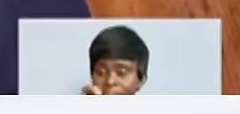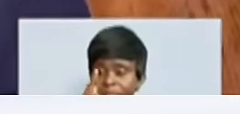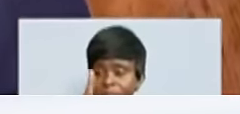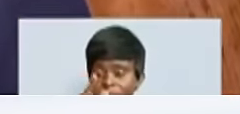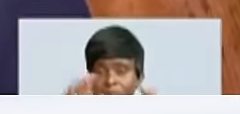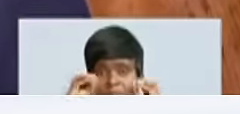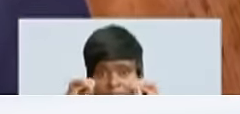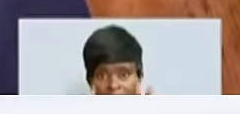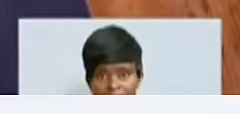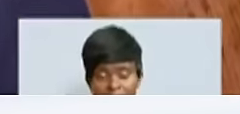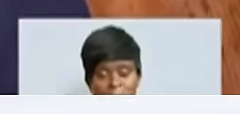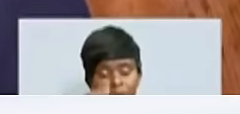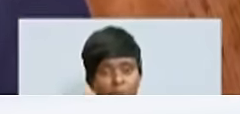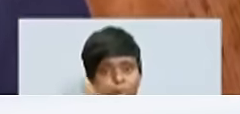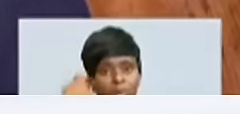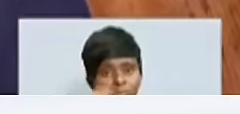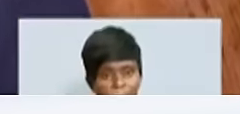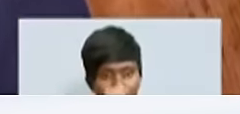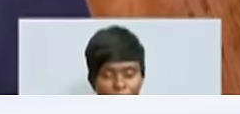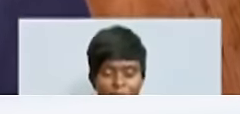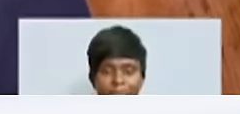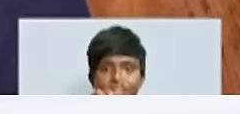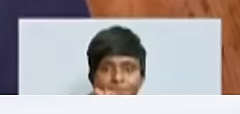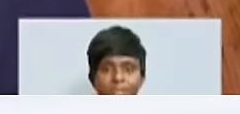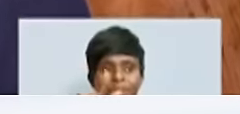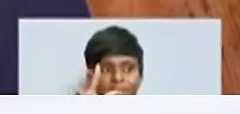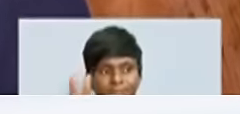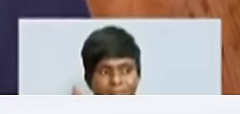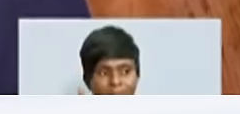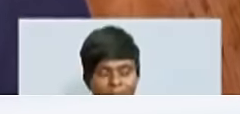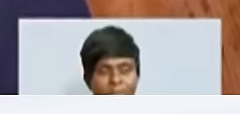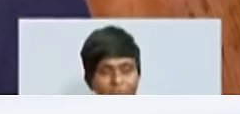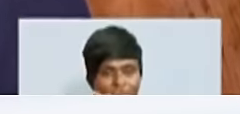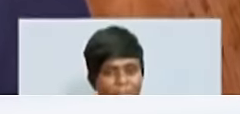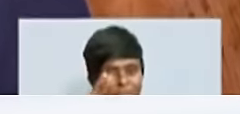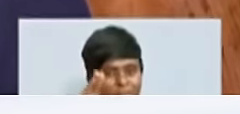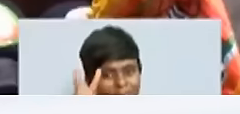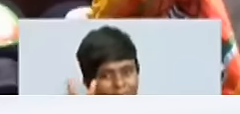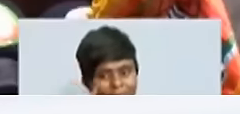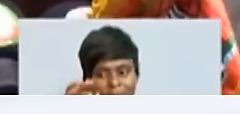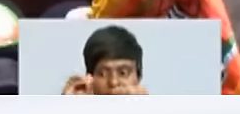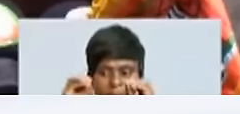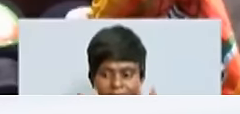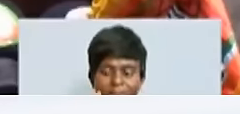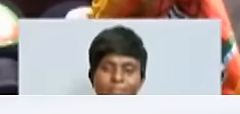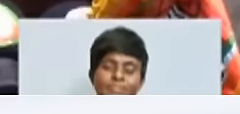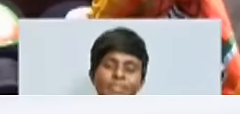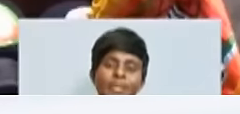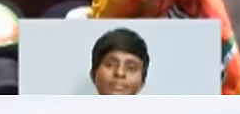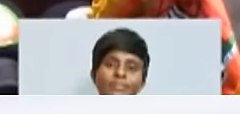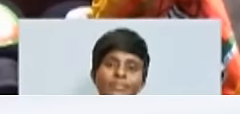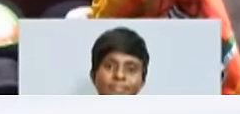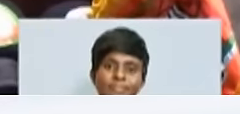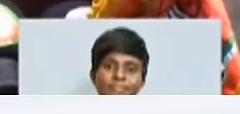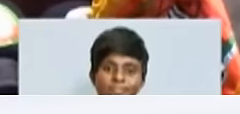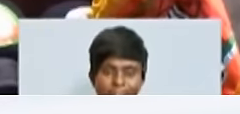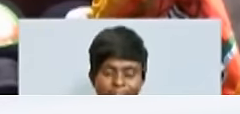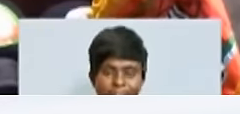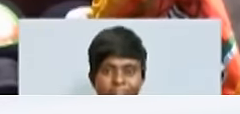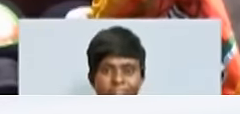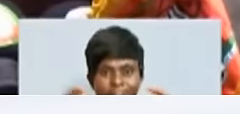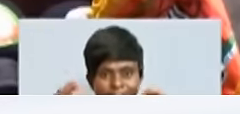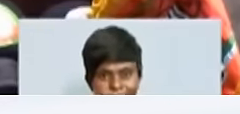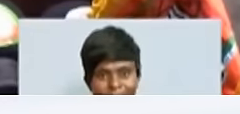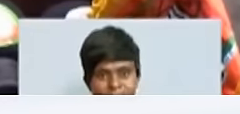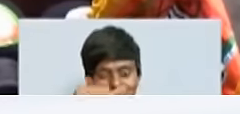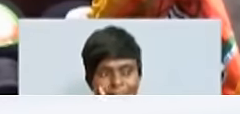7,221 teachers were recruited in 2023, in the 2023 teacher recruitment exercise. And more classroom blocks,